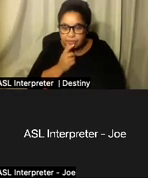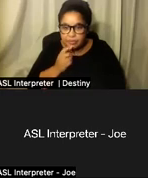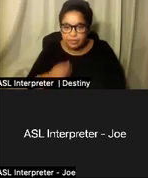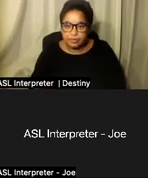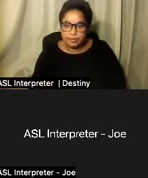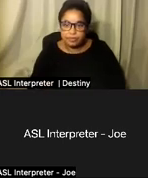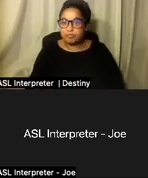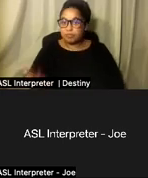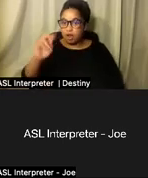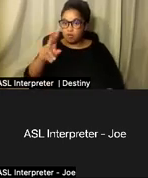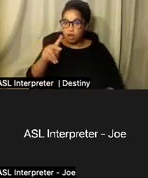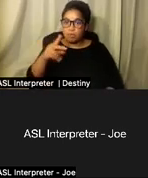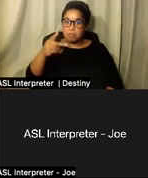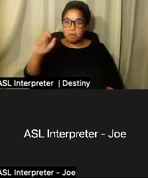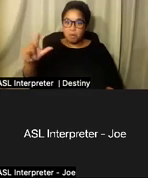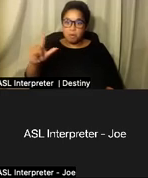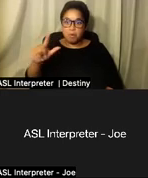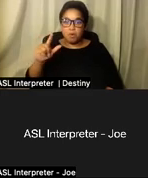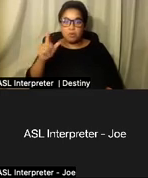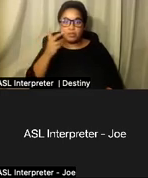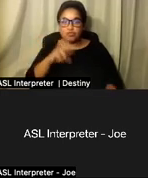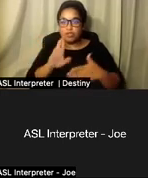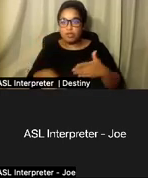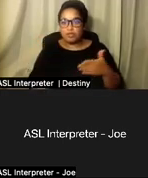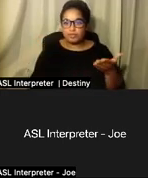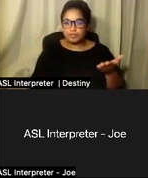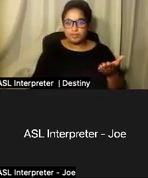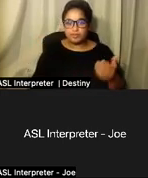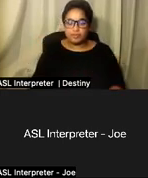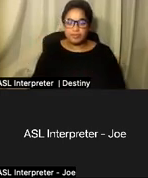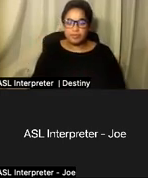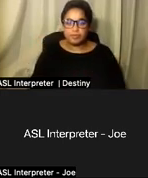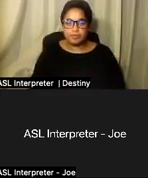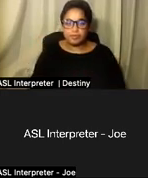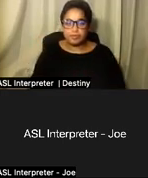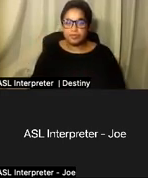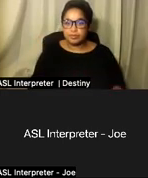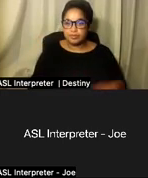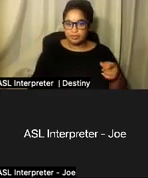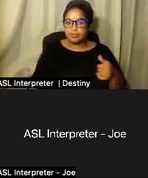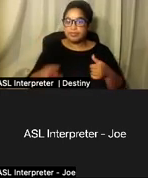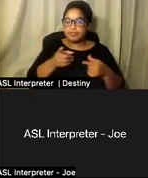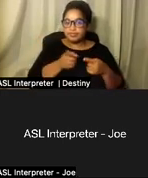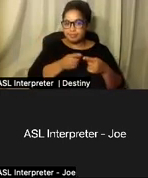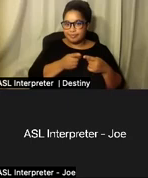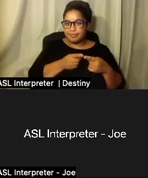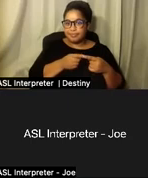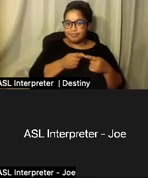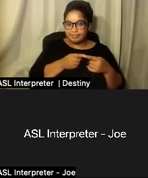All right, ending the poll, and here's the results. Anchor points and mending are the